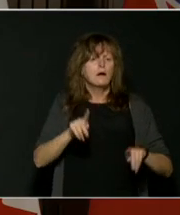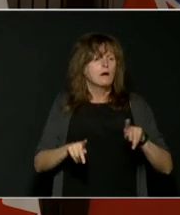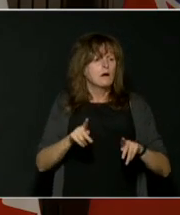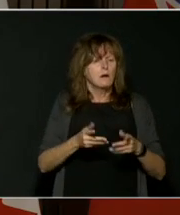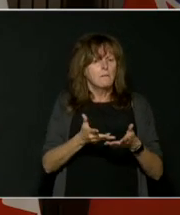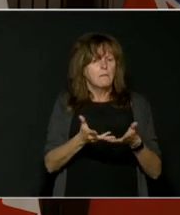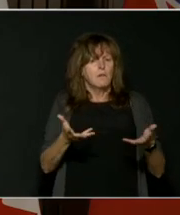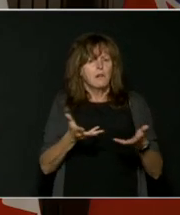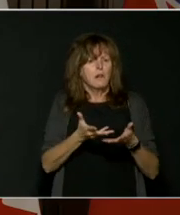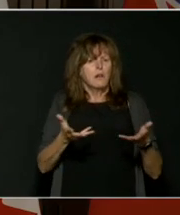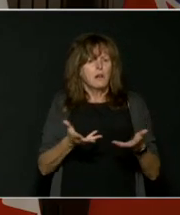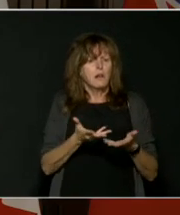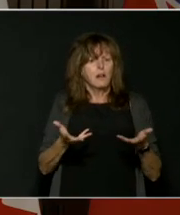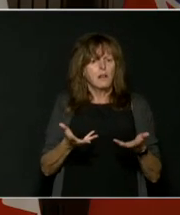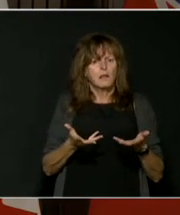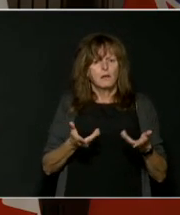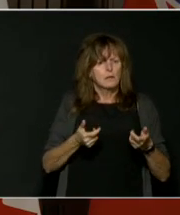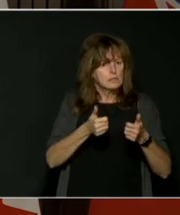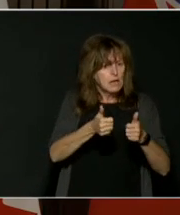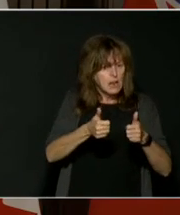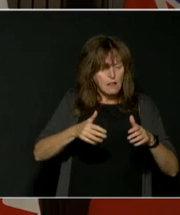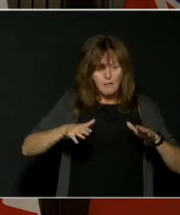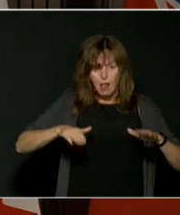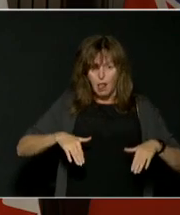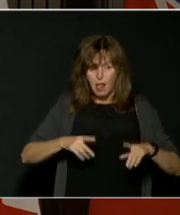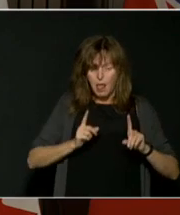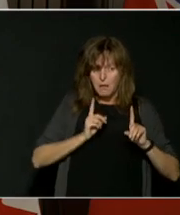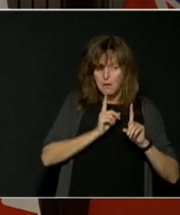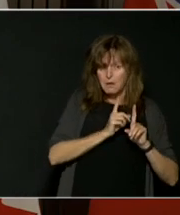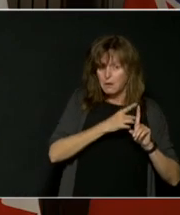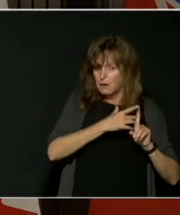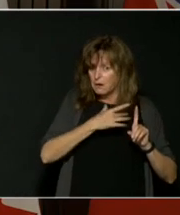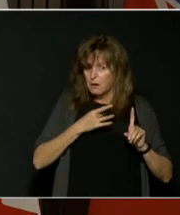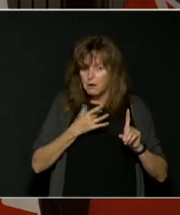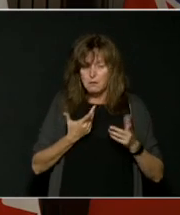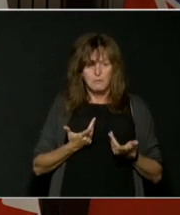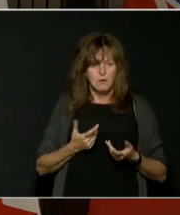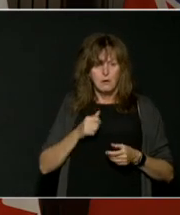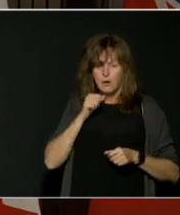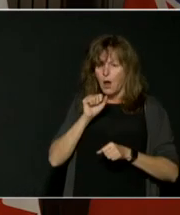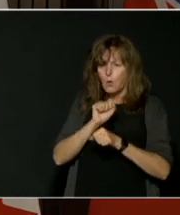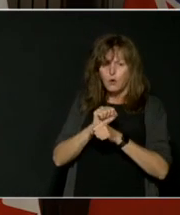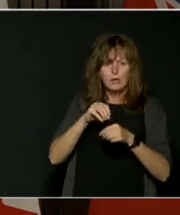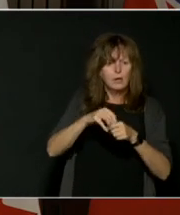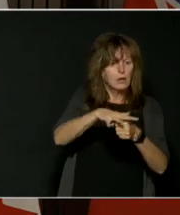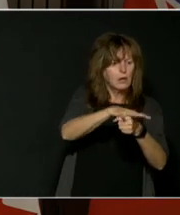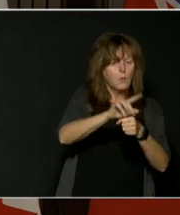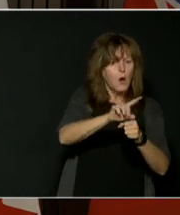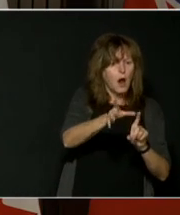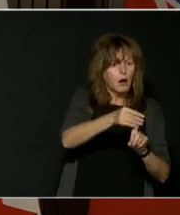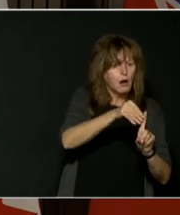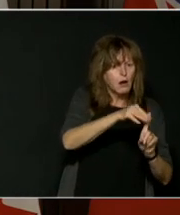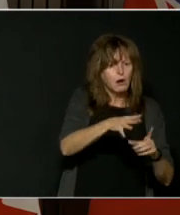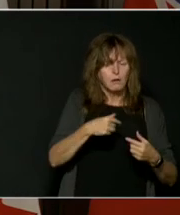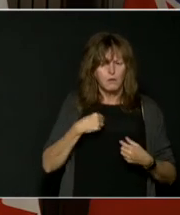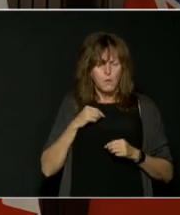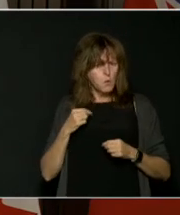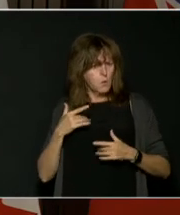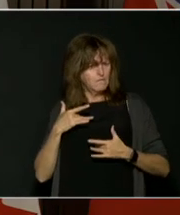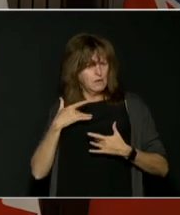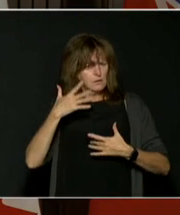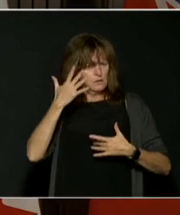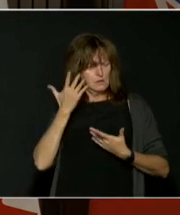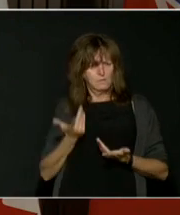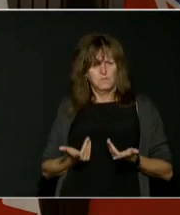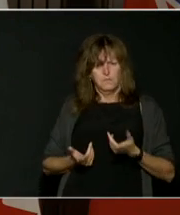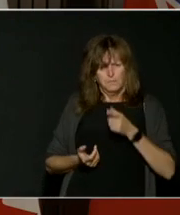is not exposed to a case, is not part of an outbreak, has no symptoms, should not be going for testing. There's